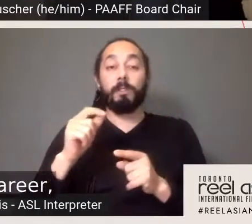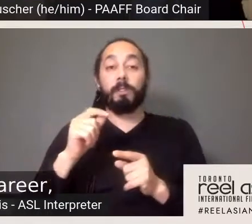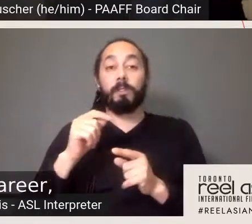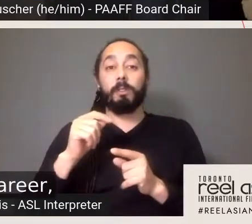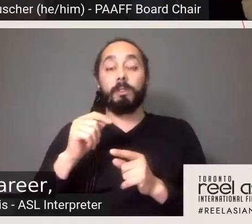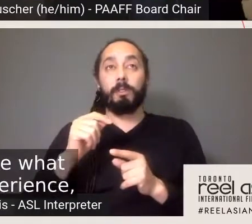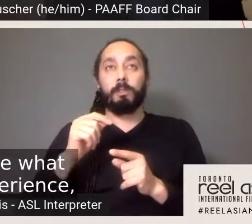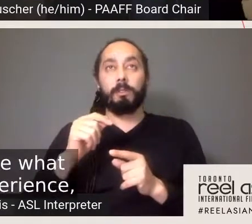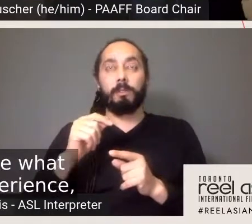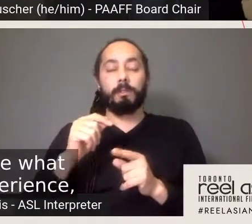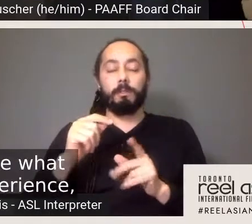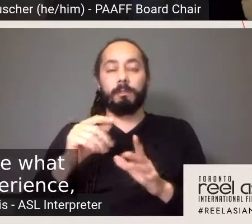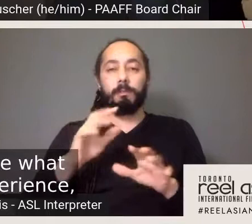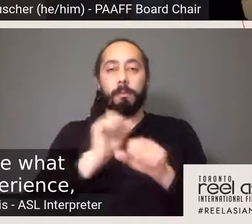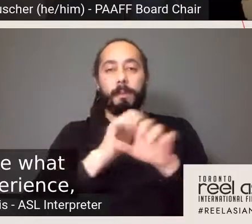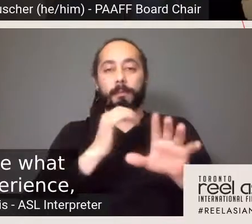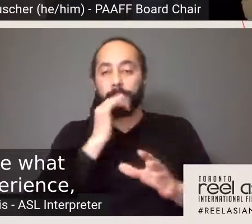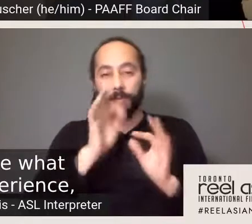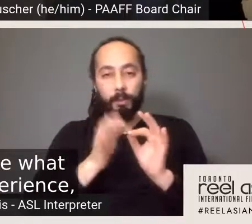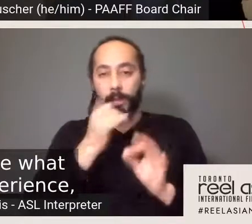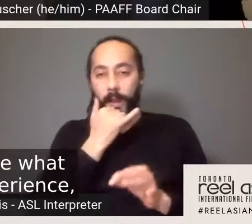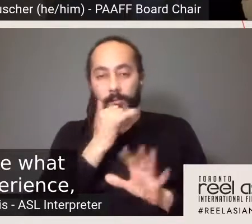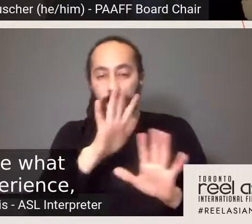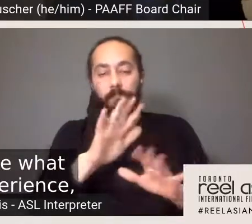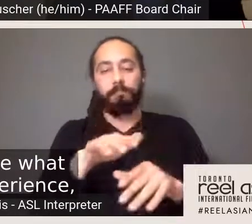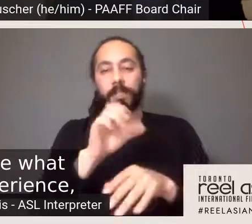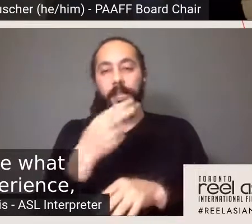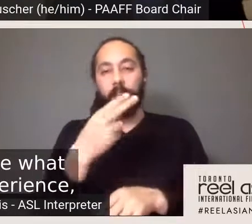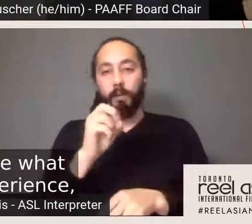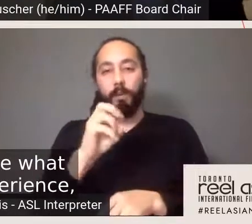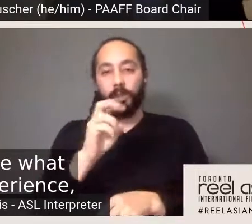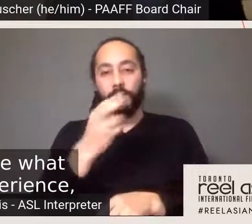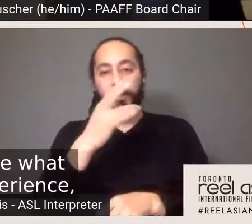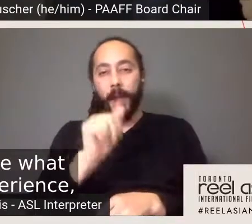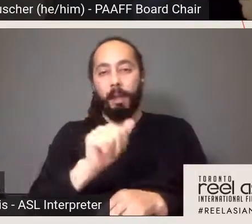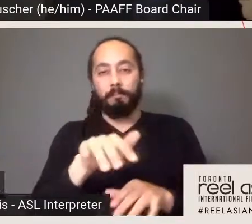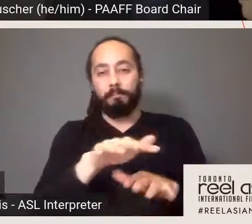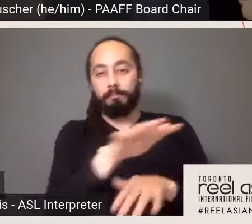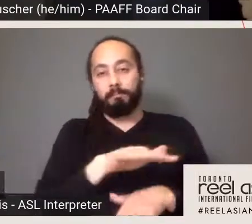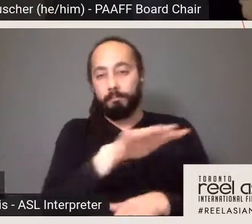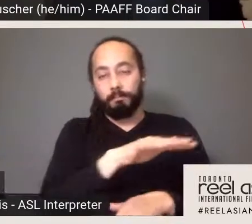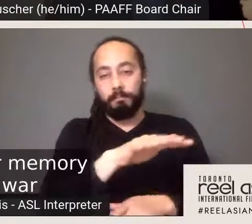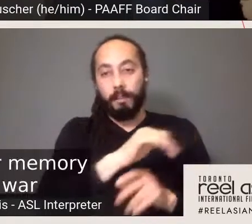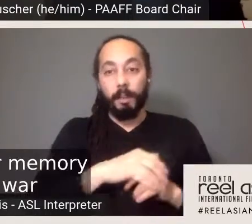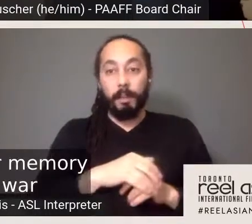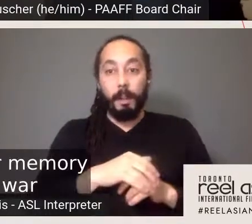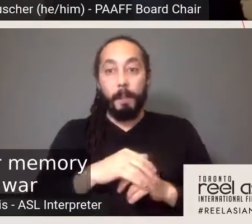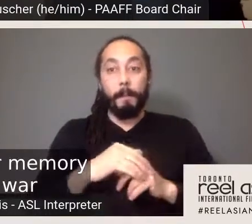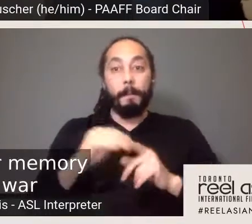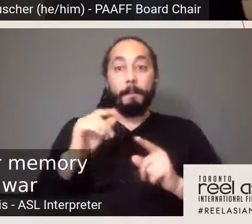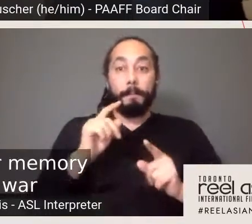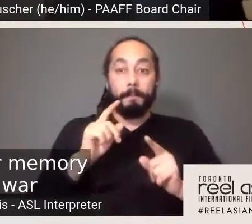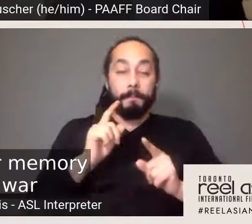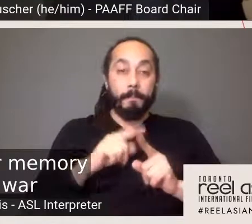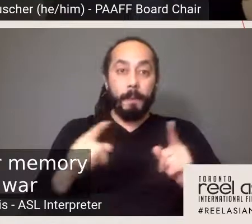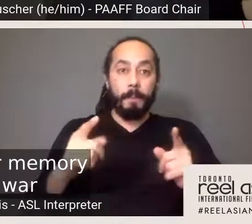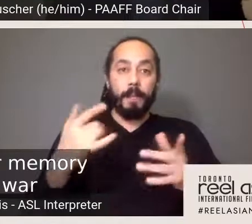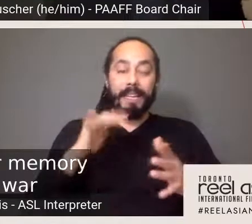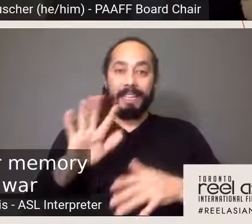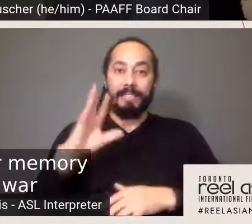so throughout his career, he tried to visualize what he didn't really experience, so to speak. So memory of